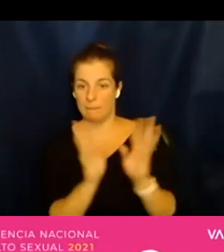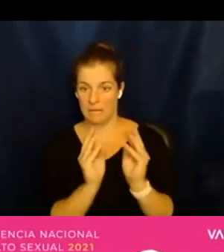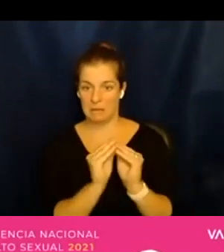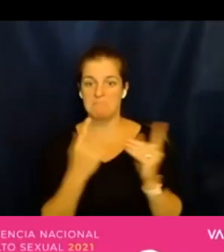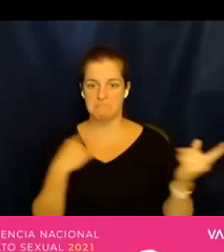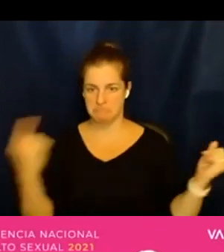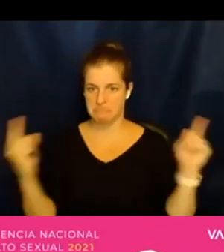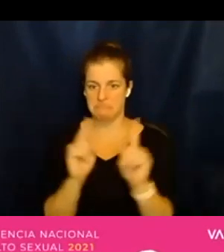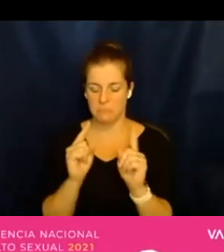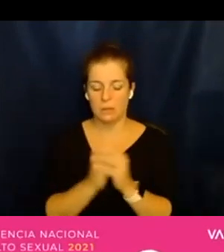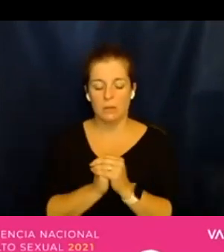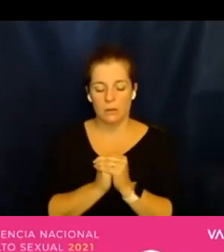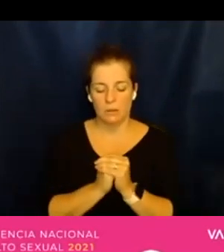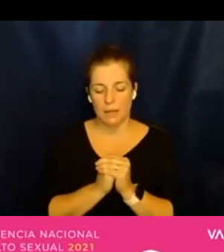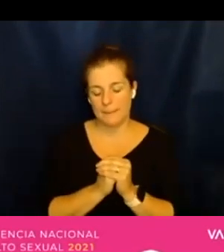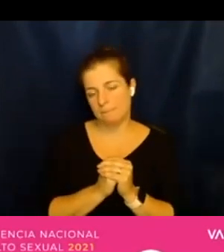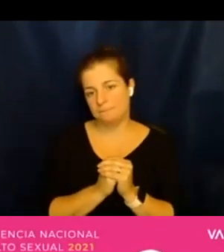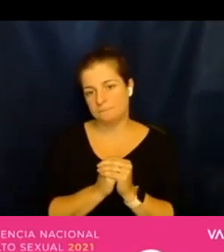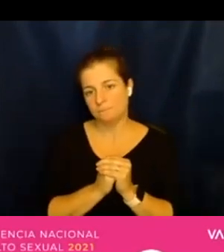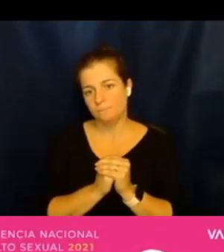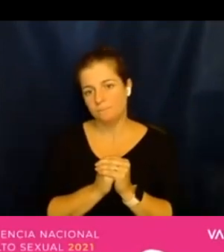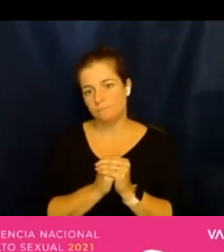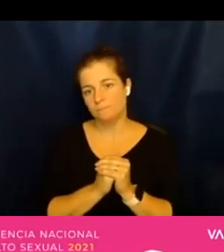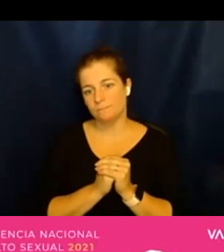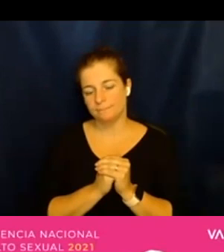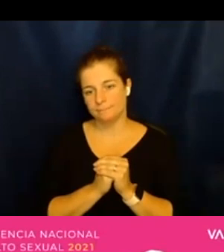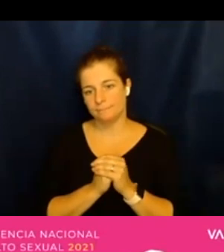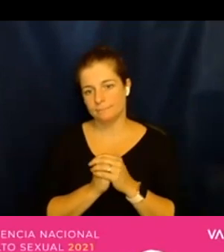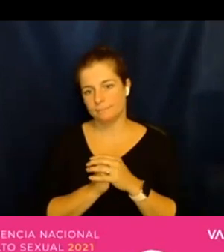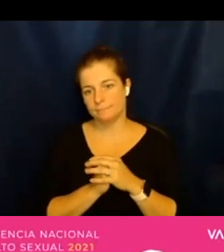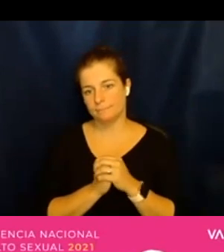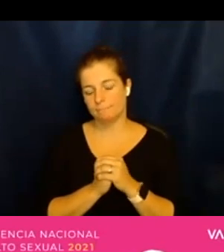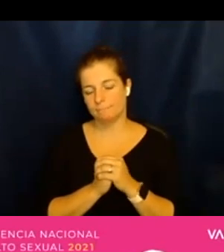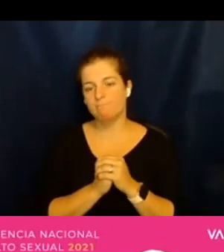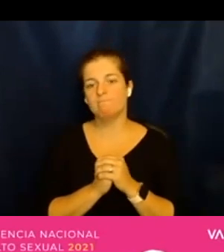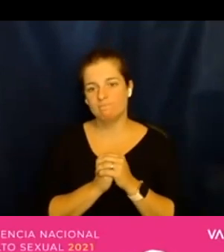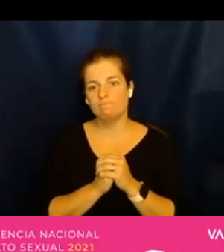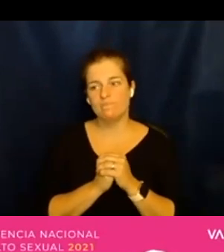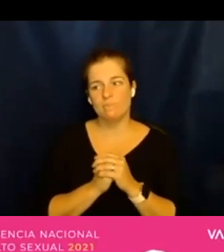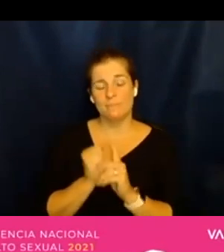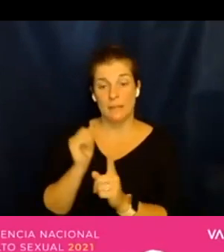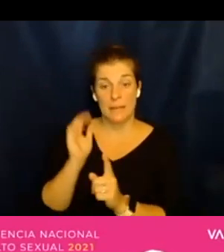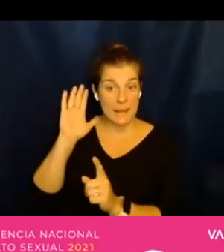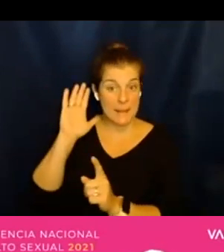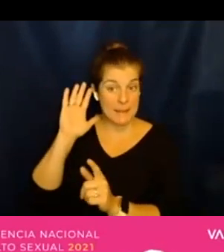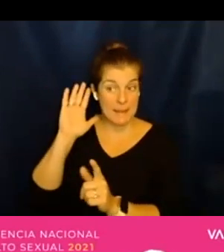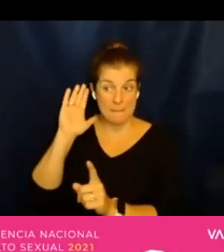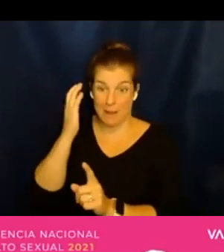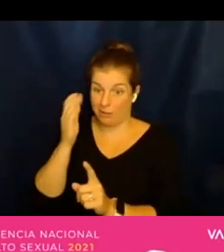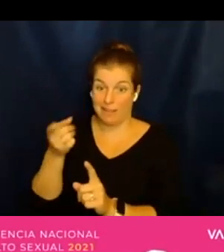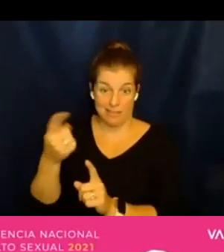this, they expected to have a larger influx than ever.